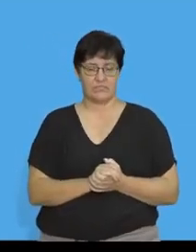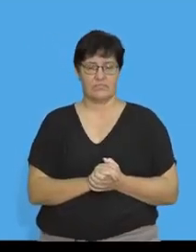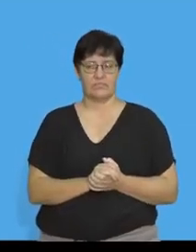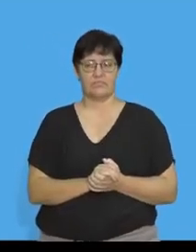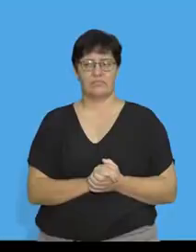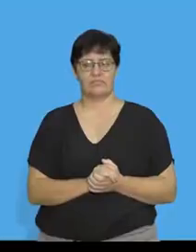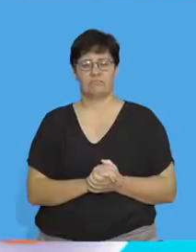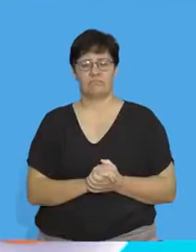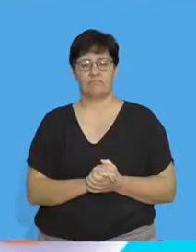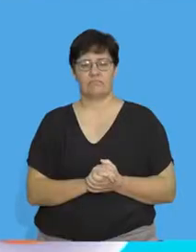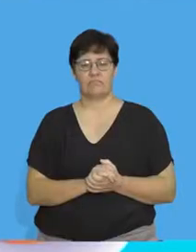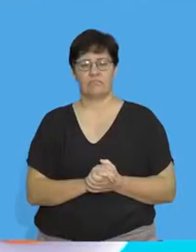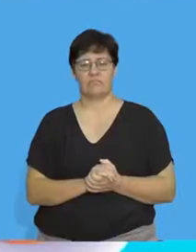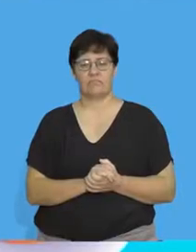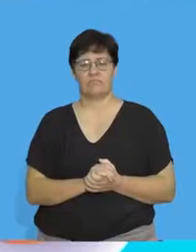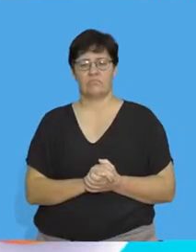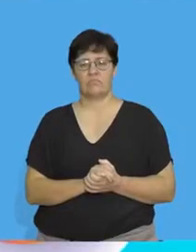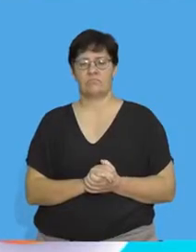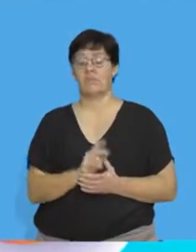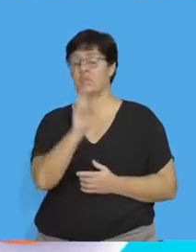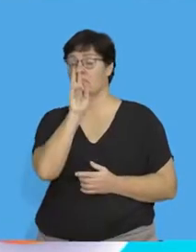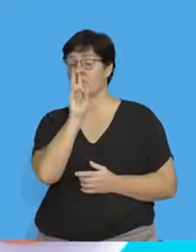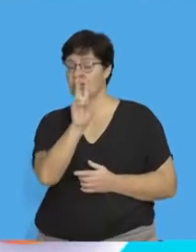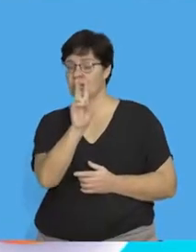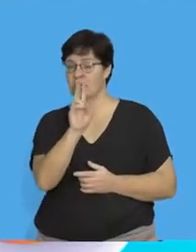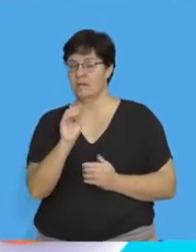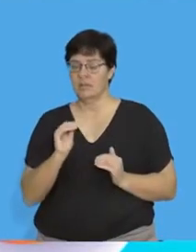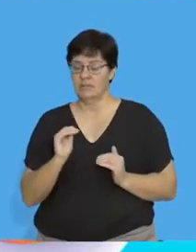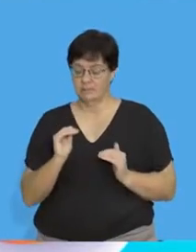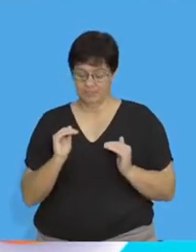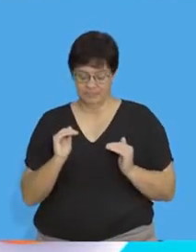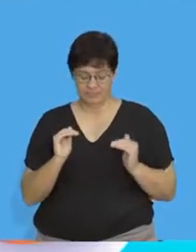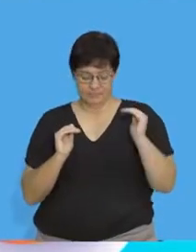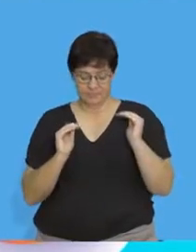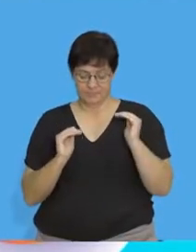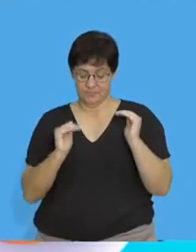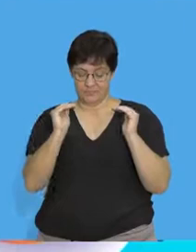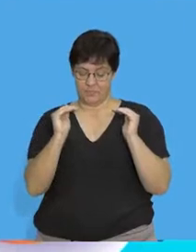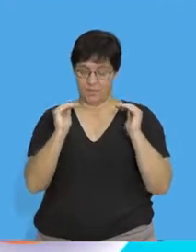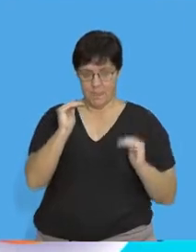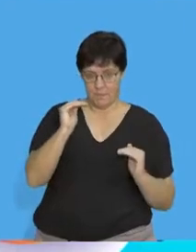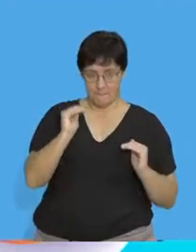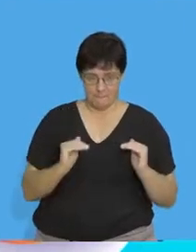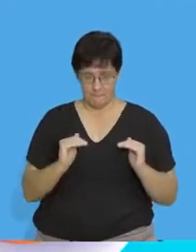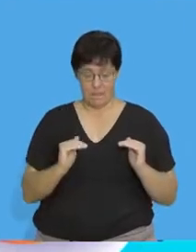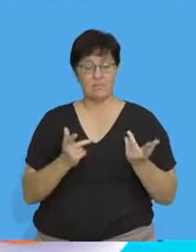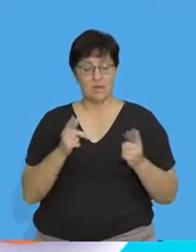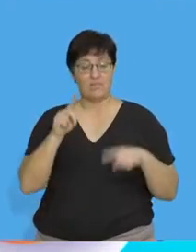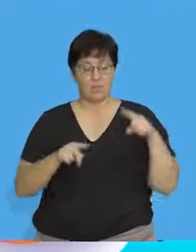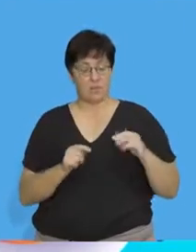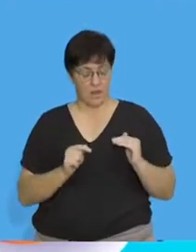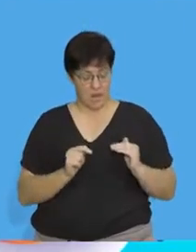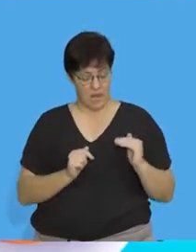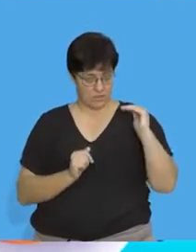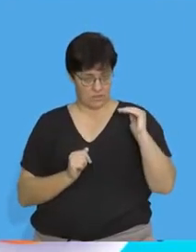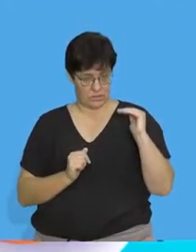increases, the other decreases by the same proportion. Just the same as we said for directly proportional. When the